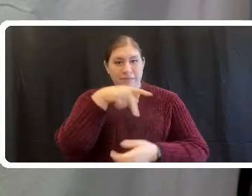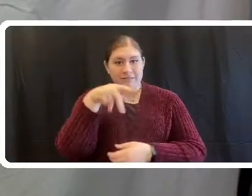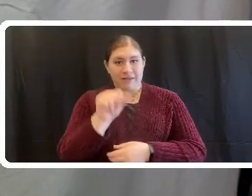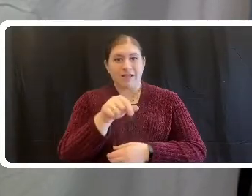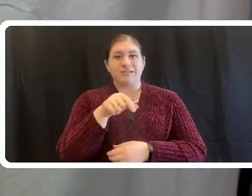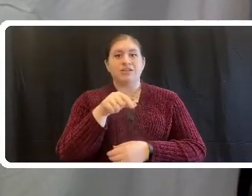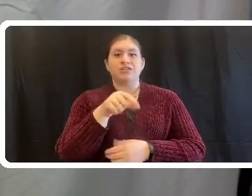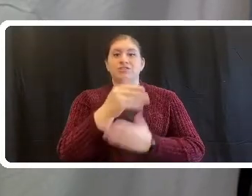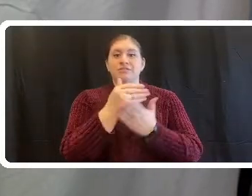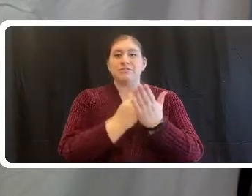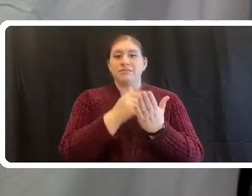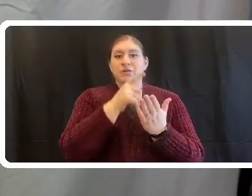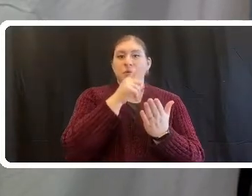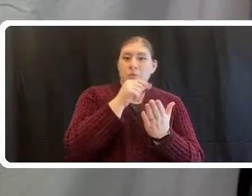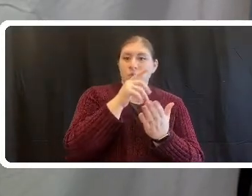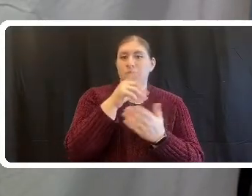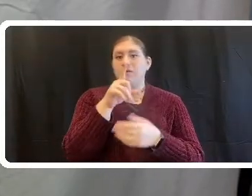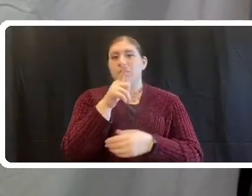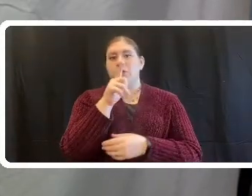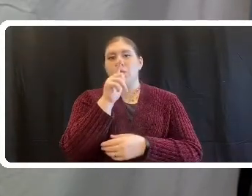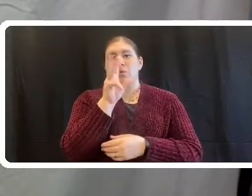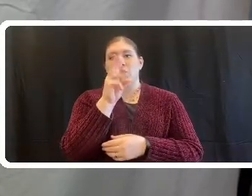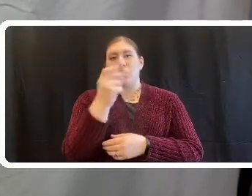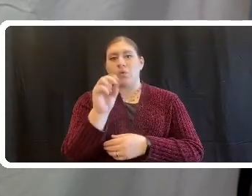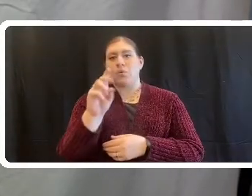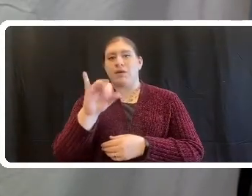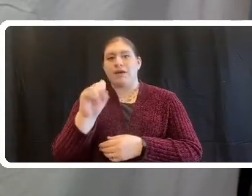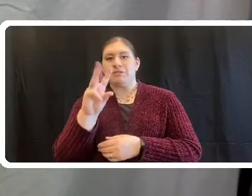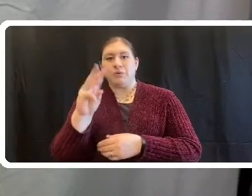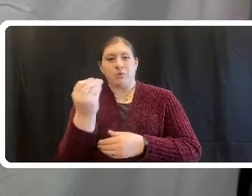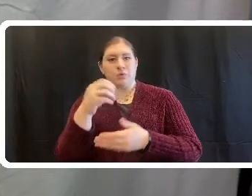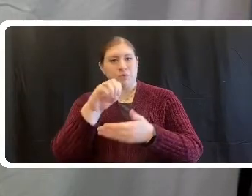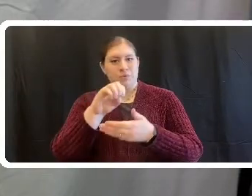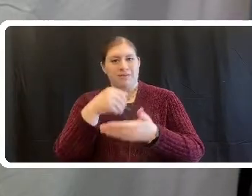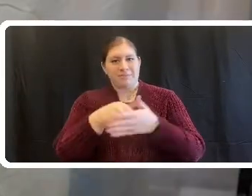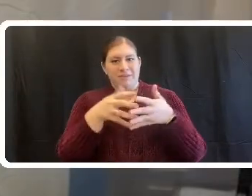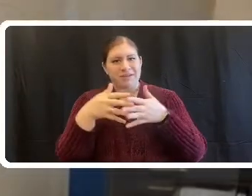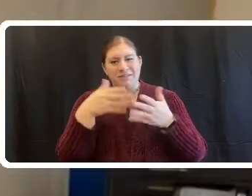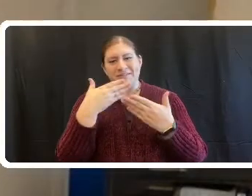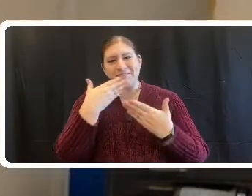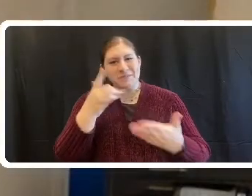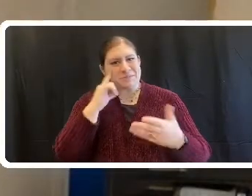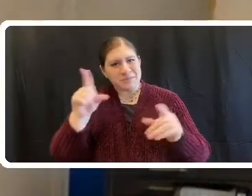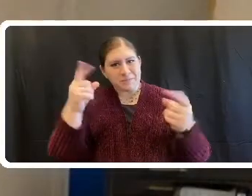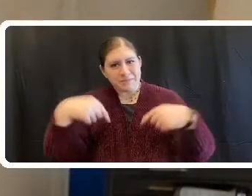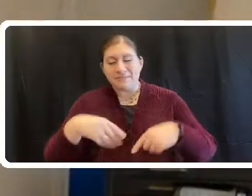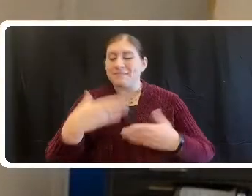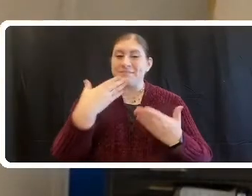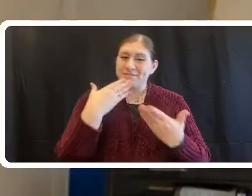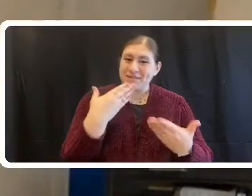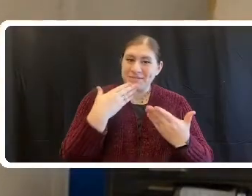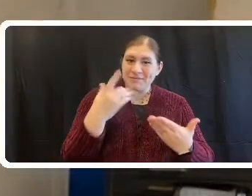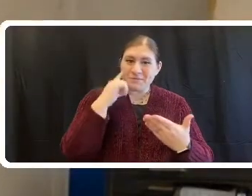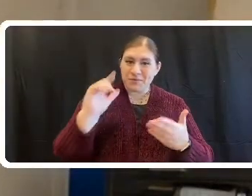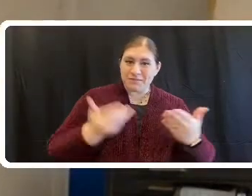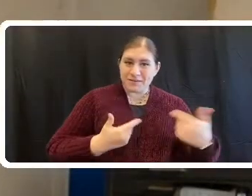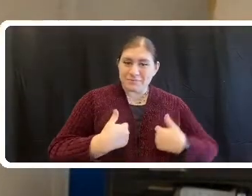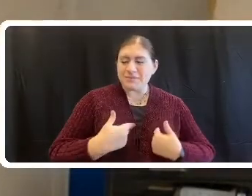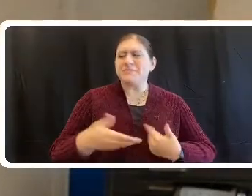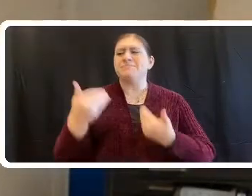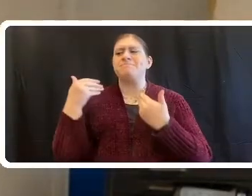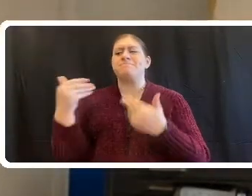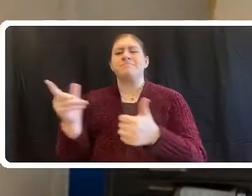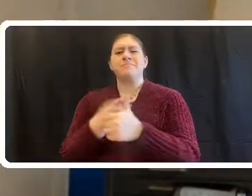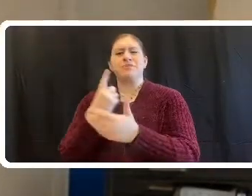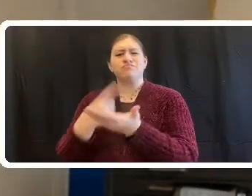listed in Who's Who in American Art. So welcome, Donna. So glad that you could be with us. Well, thank you for having me. So let's first talk